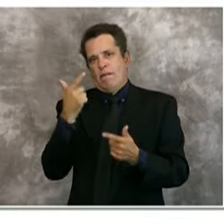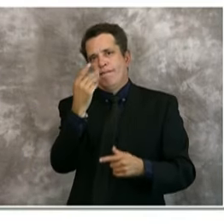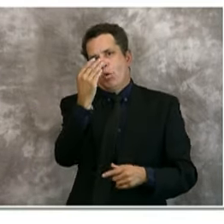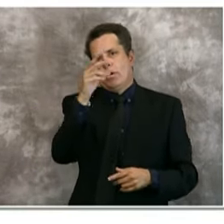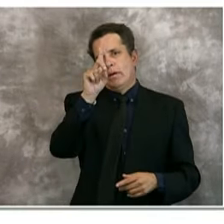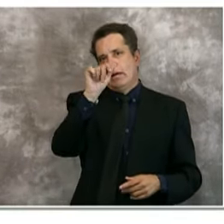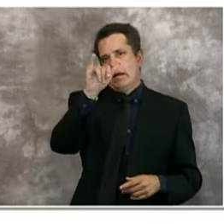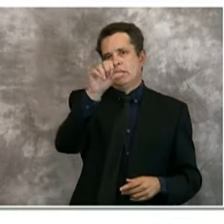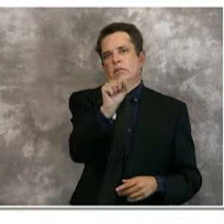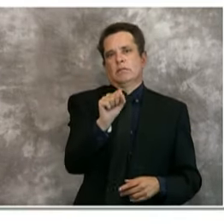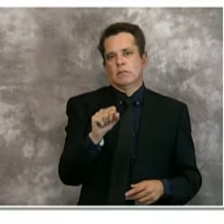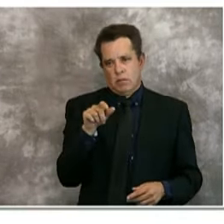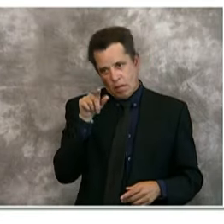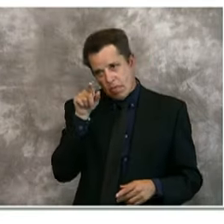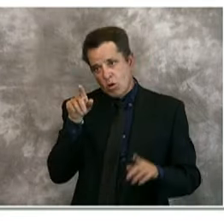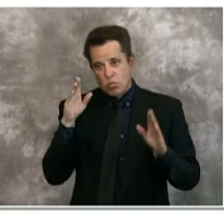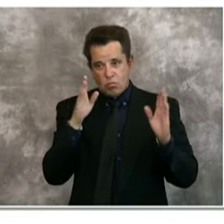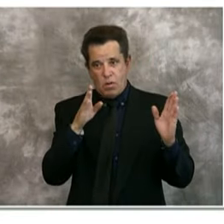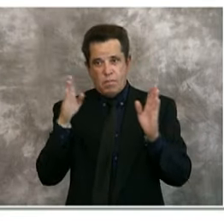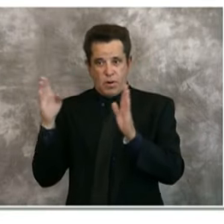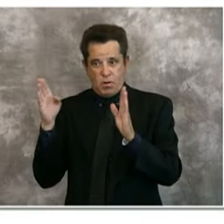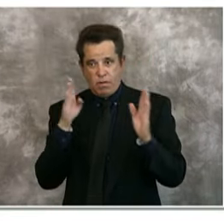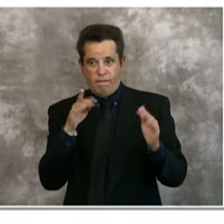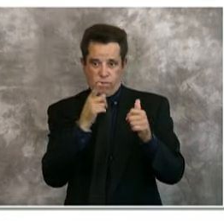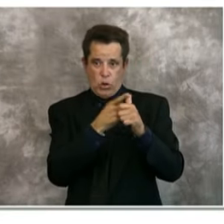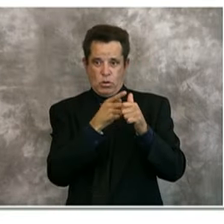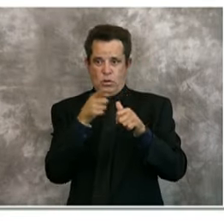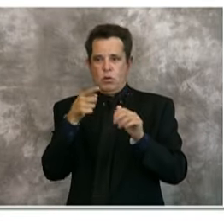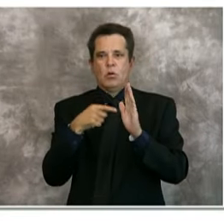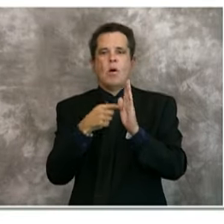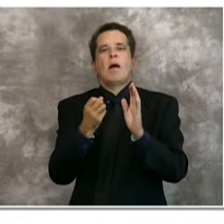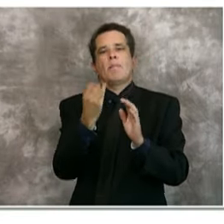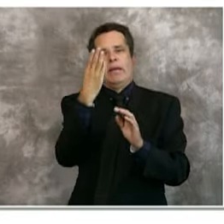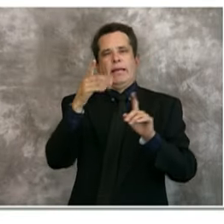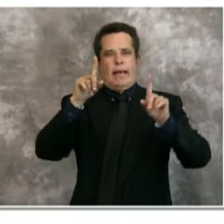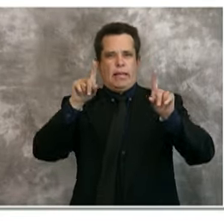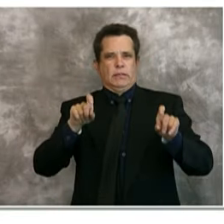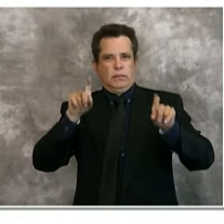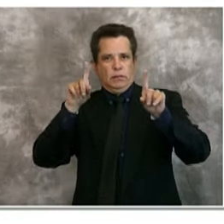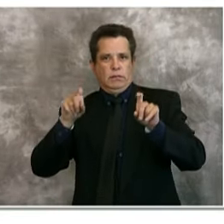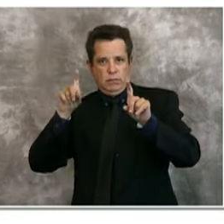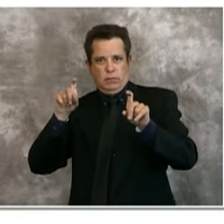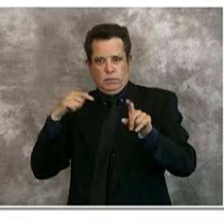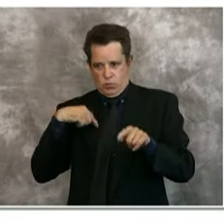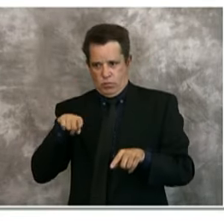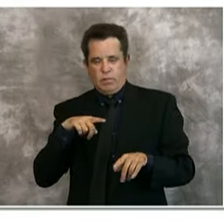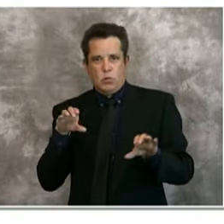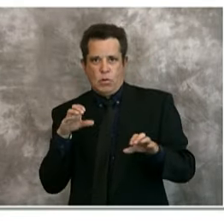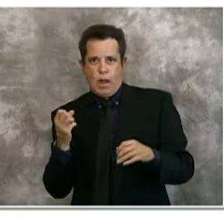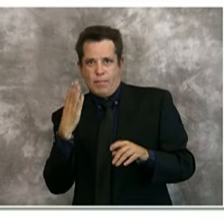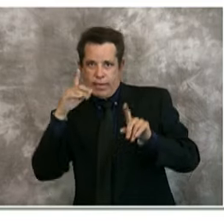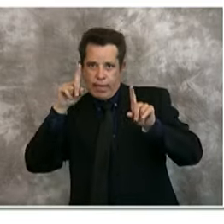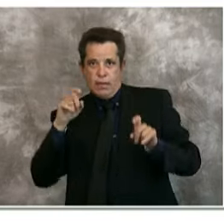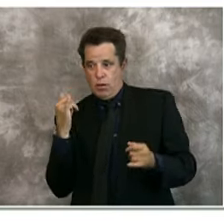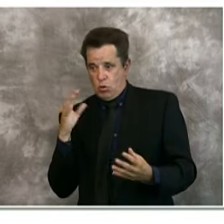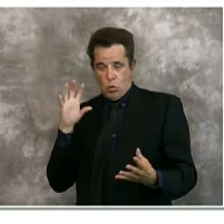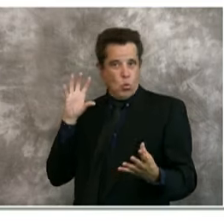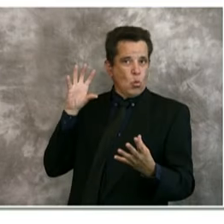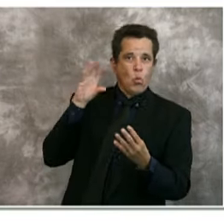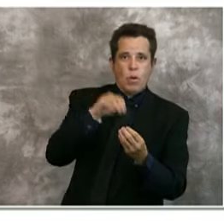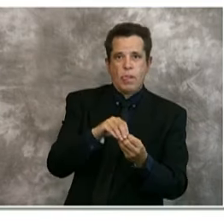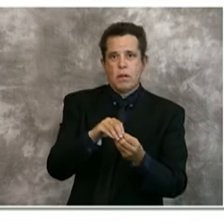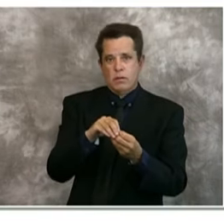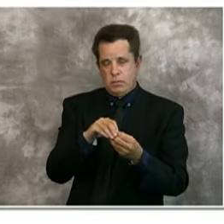more. This first slide shows testing, and we can see here that total number of tests